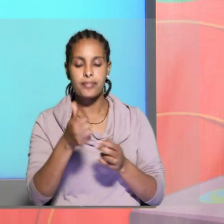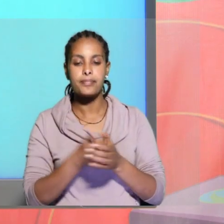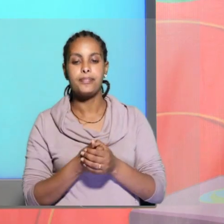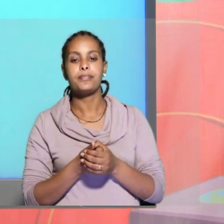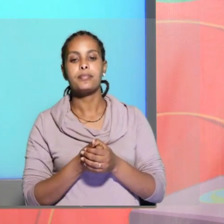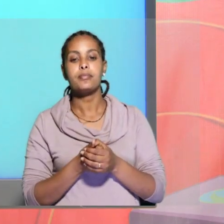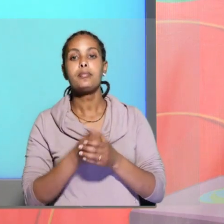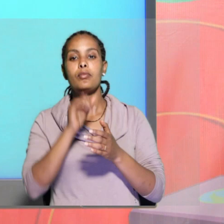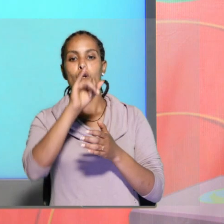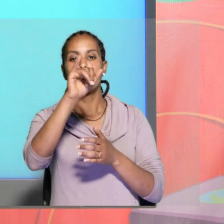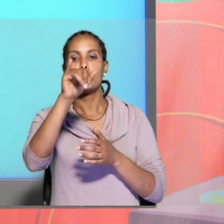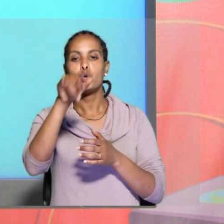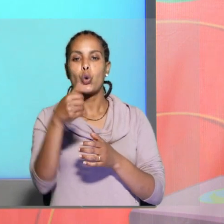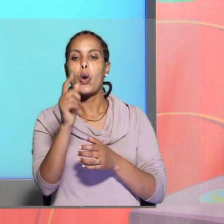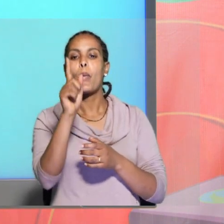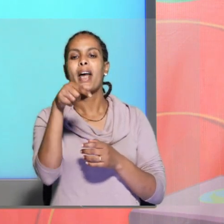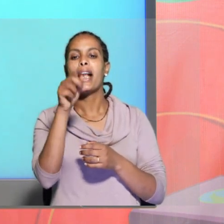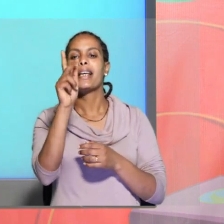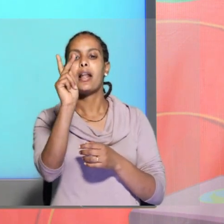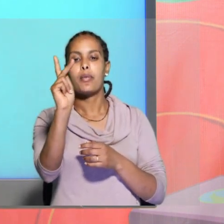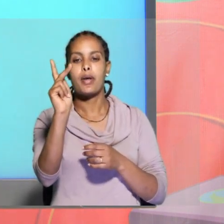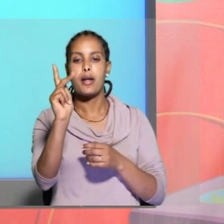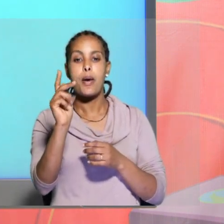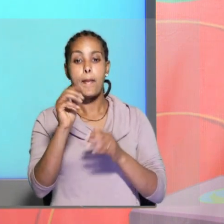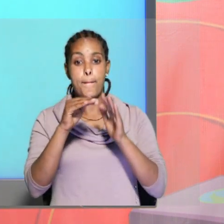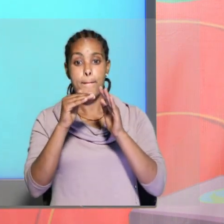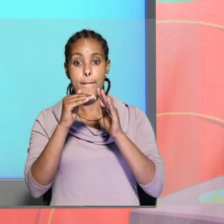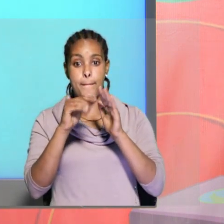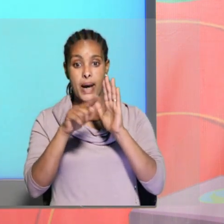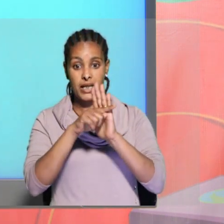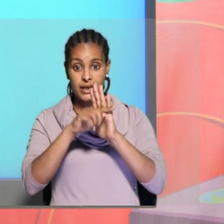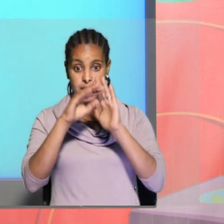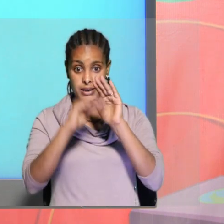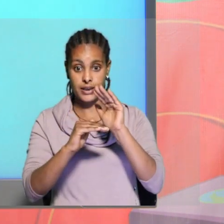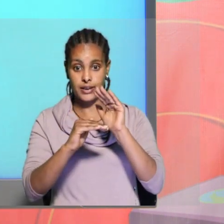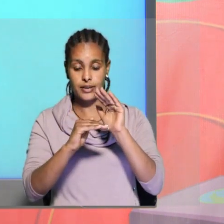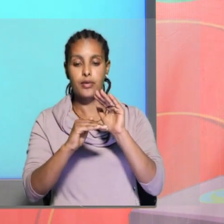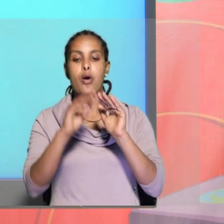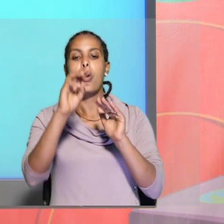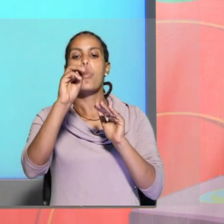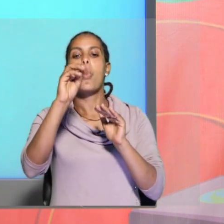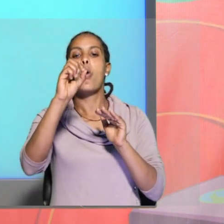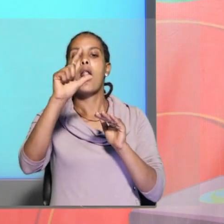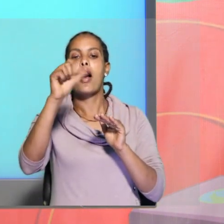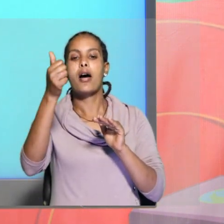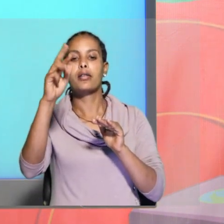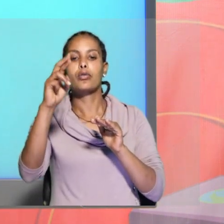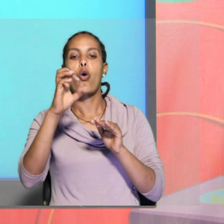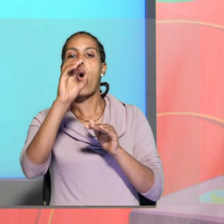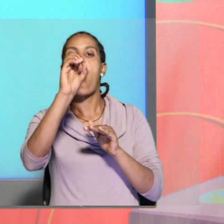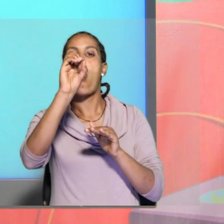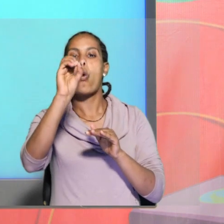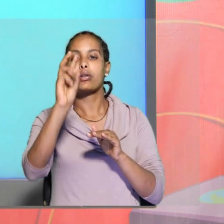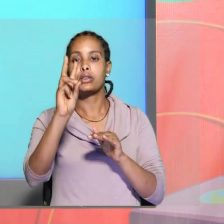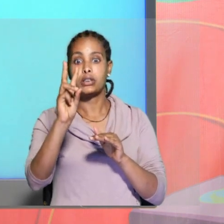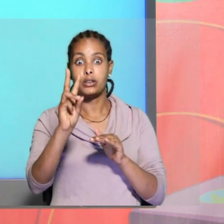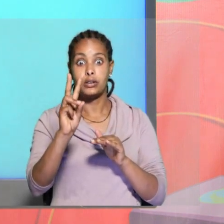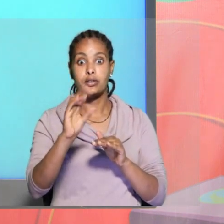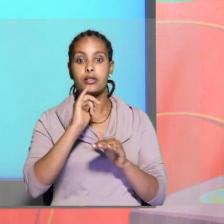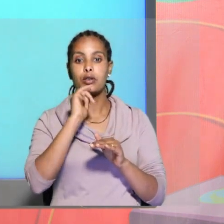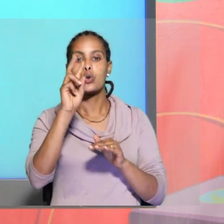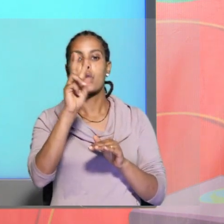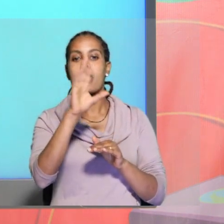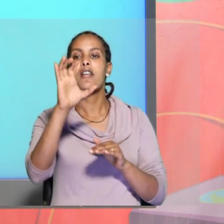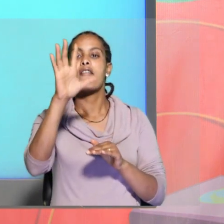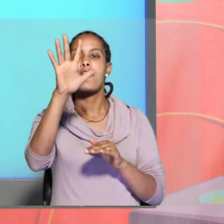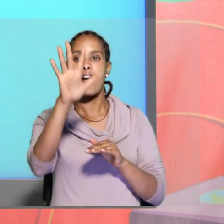135.57 joule per Kelvin. Minus molar entropy of oxygen is 205